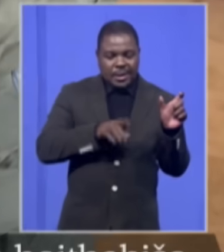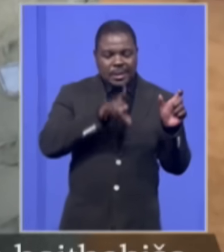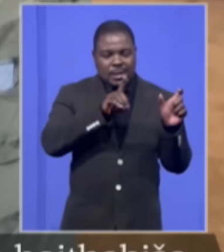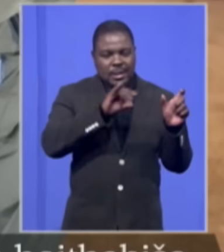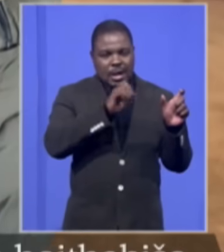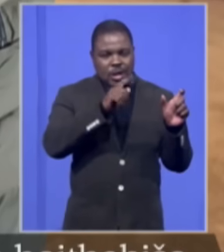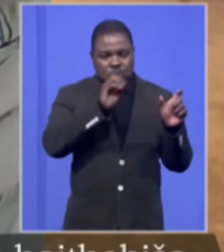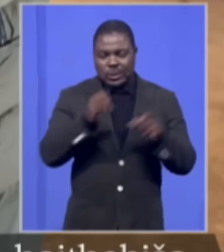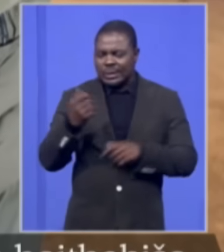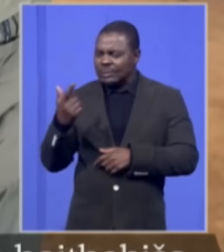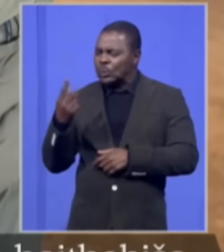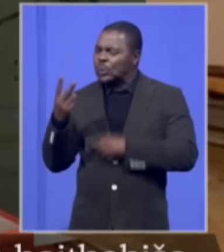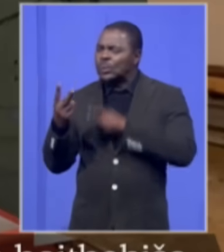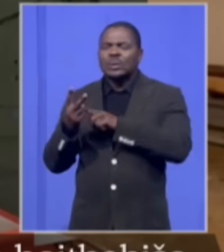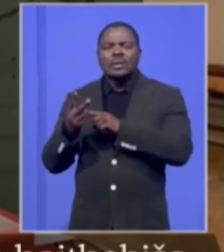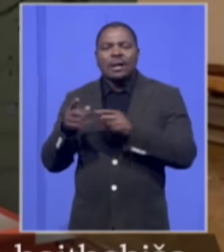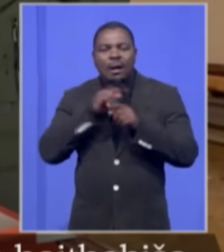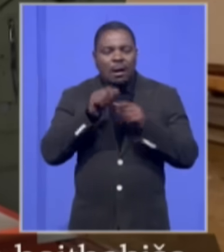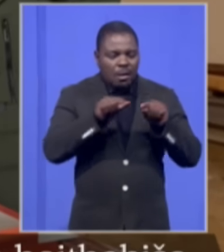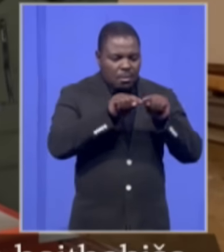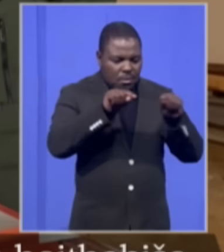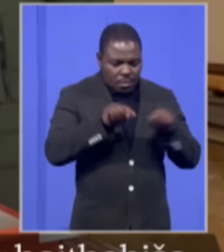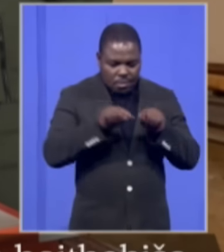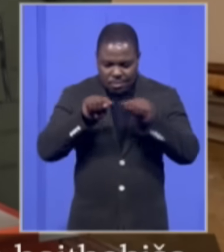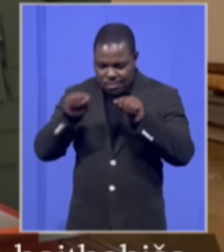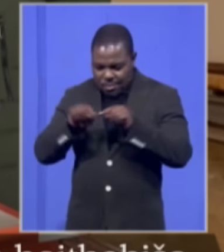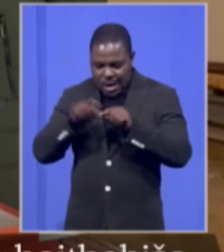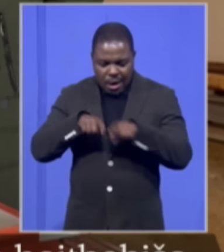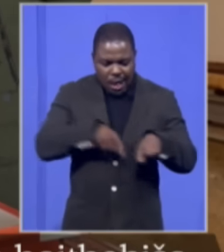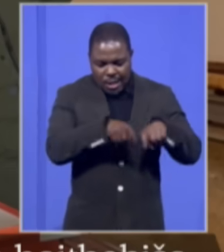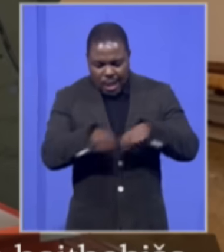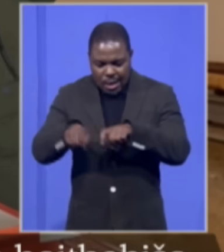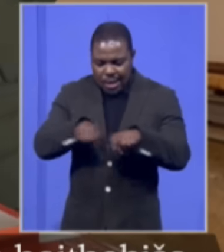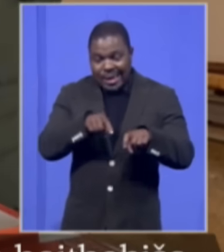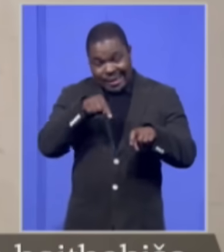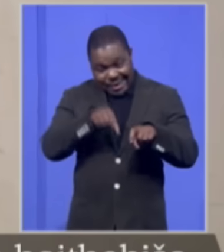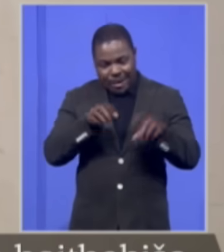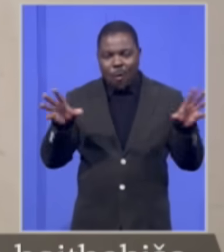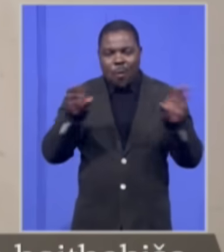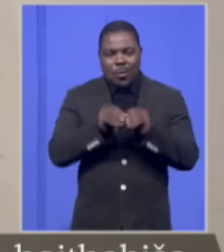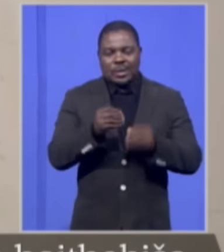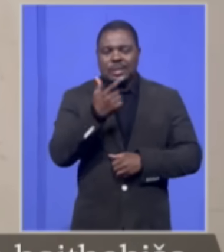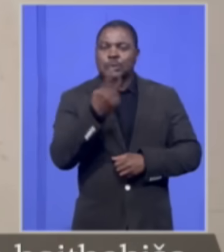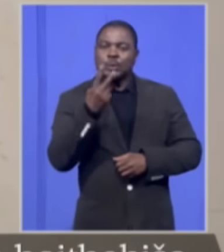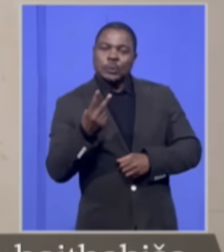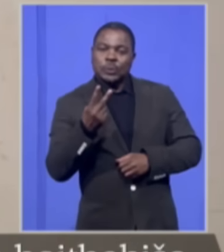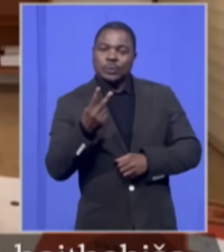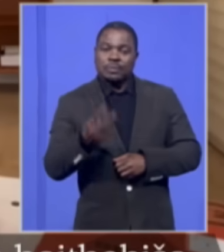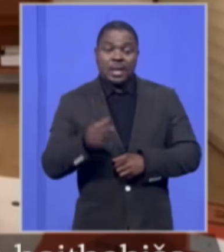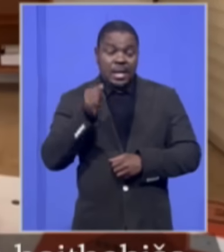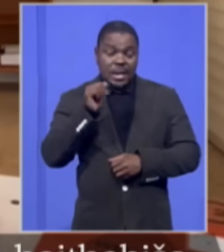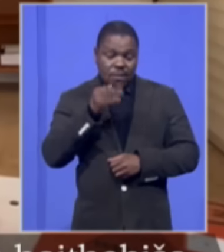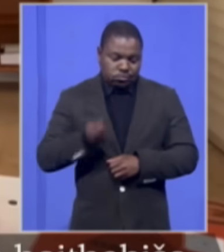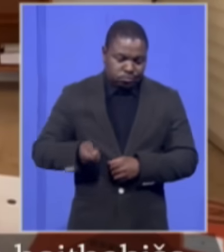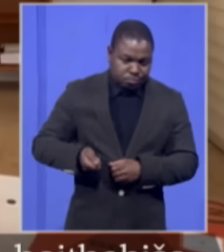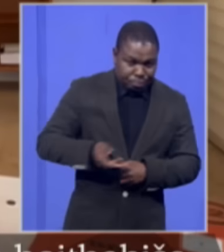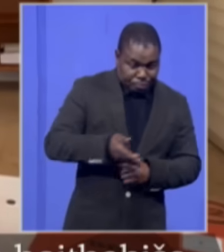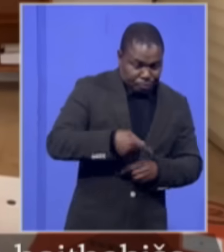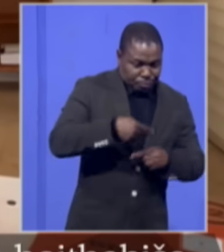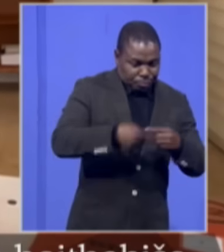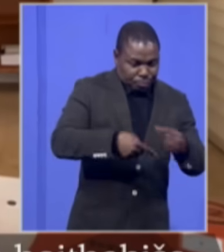ya 72 e tšwa go palo ya mašakana ao baphengišane ba šianago ka gare ga ona. Ka go le lengwe ge letaese le kgokološwa